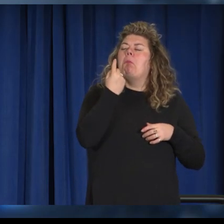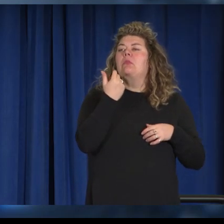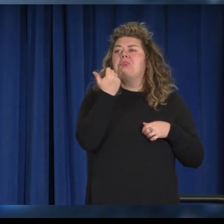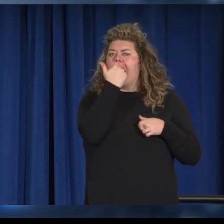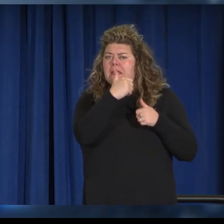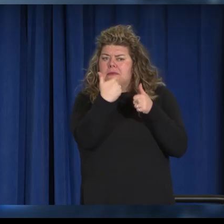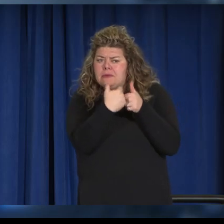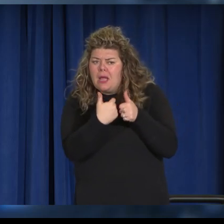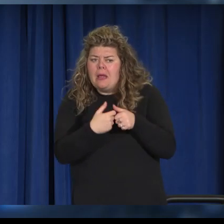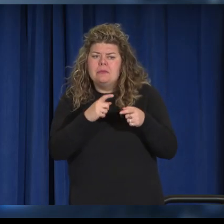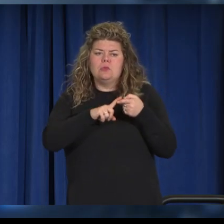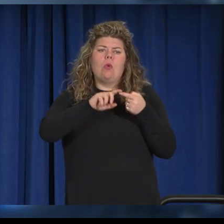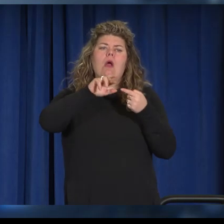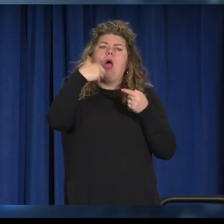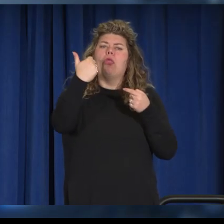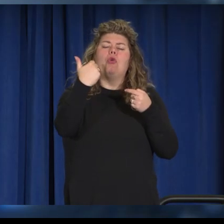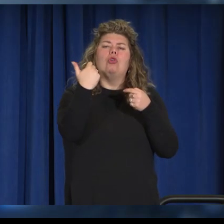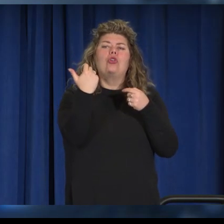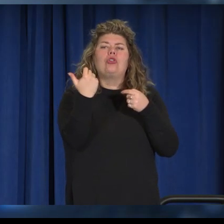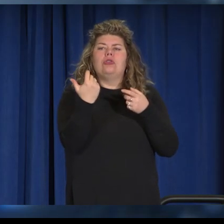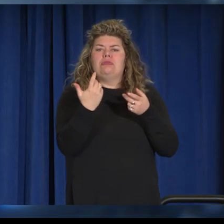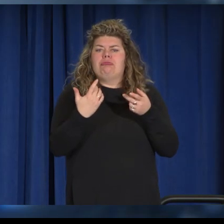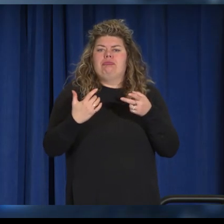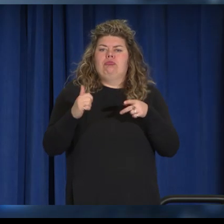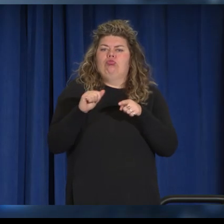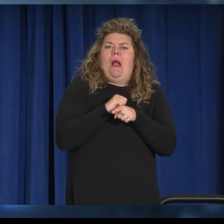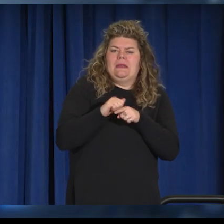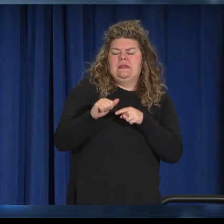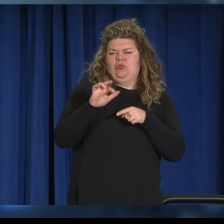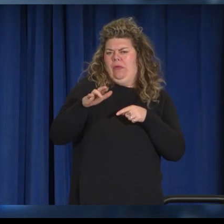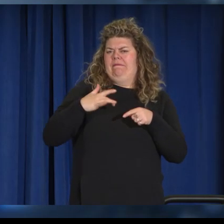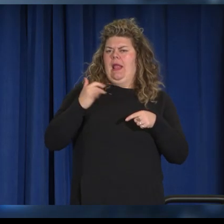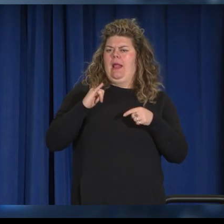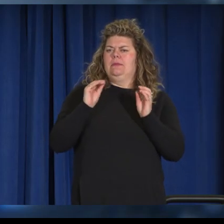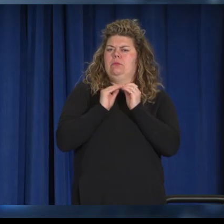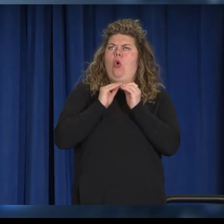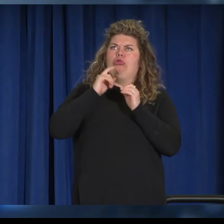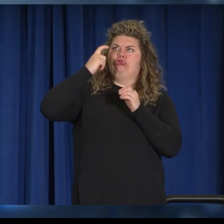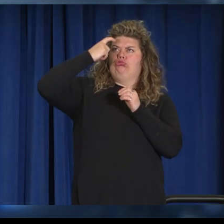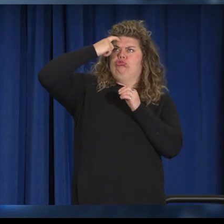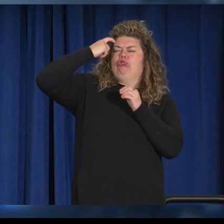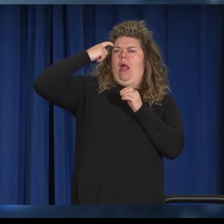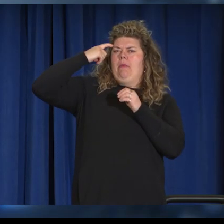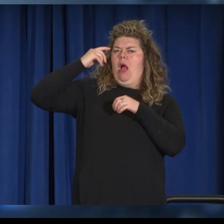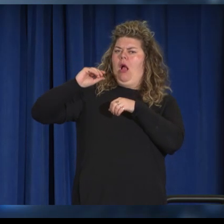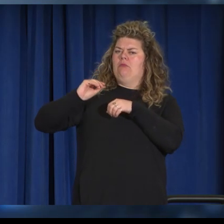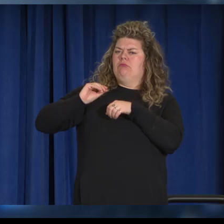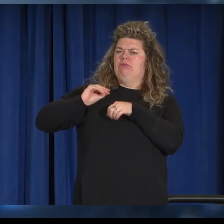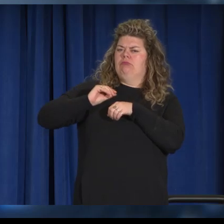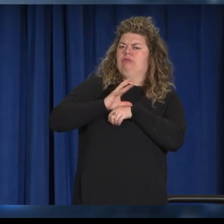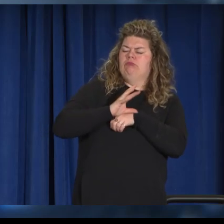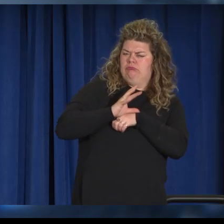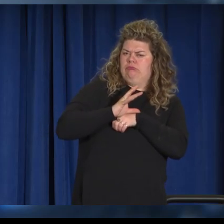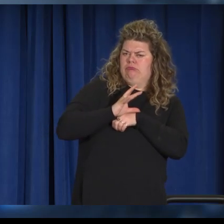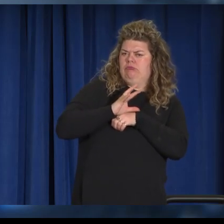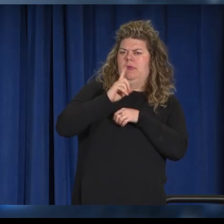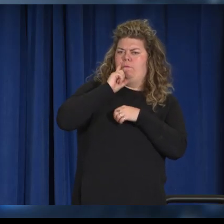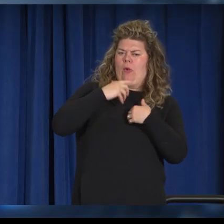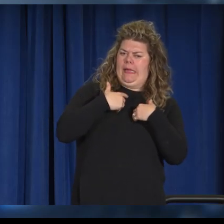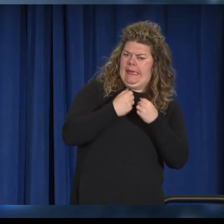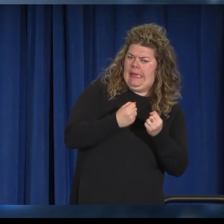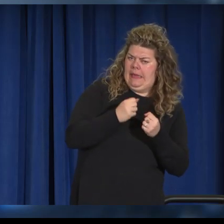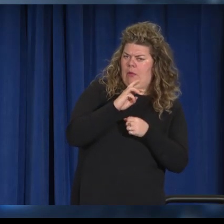practices that you found in your experiences to be most trauma-informed or appropriate for healing and wellness?